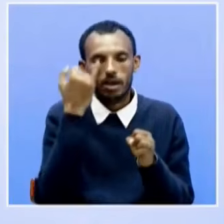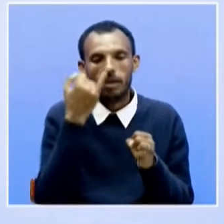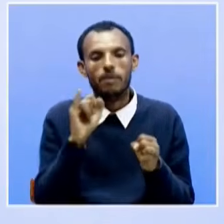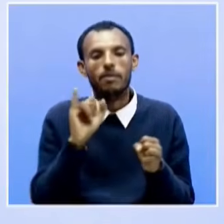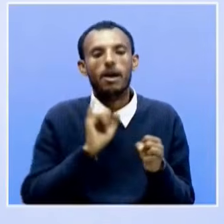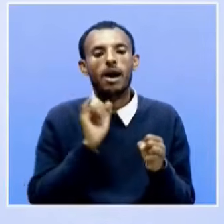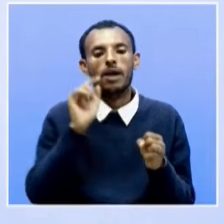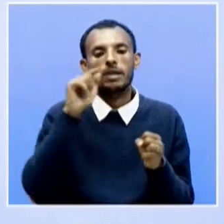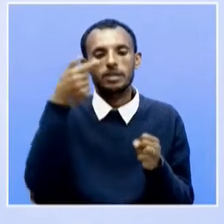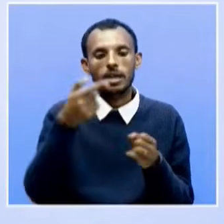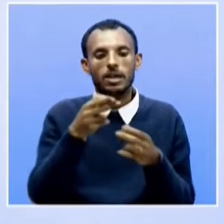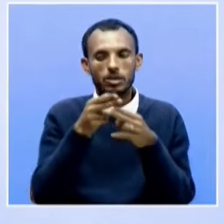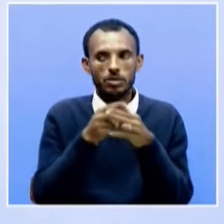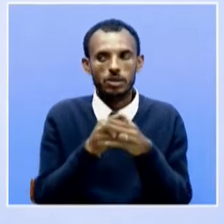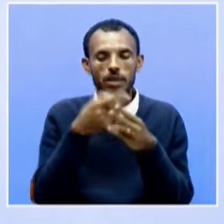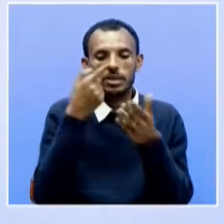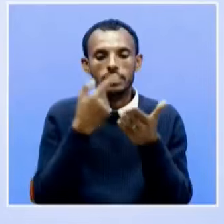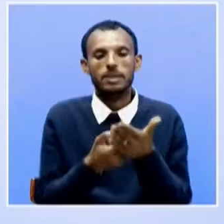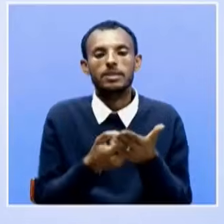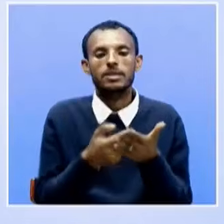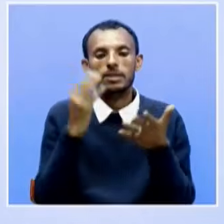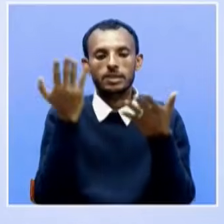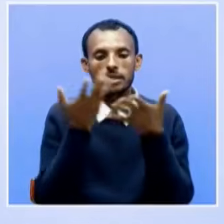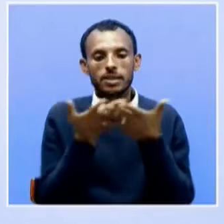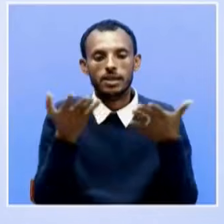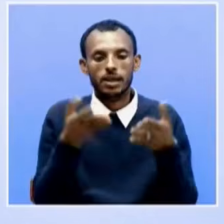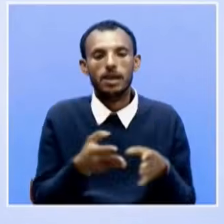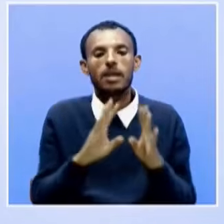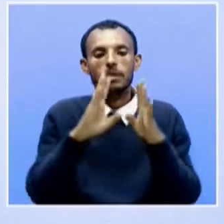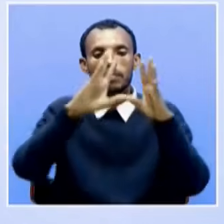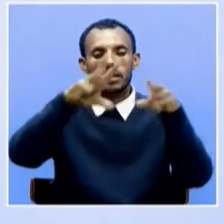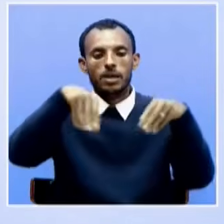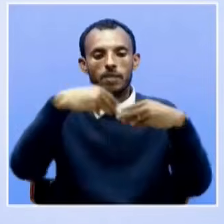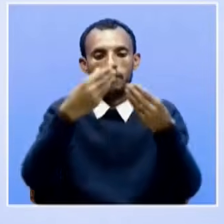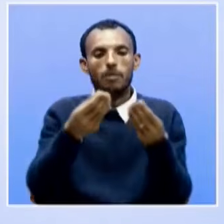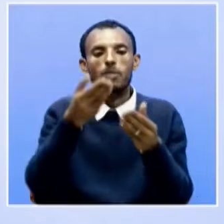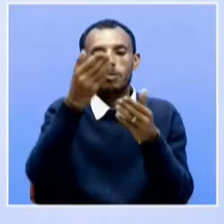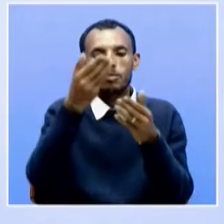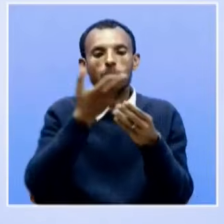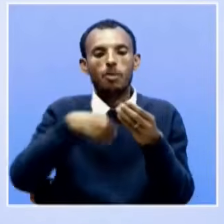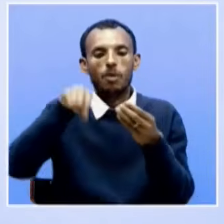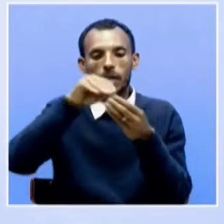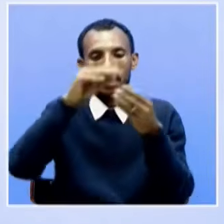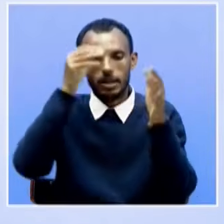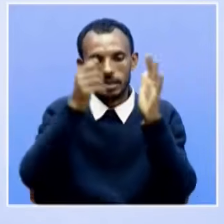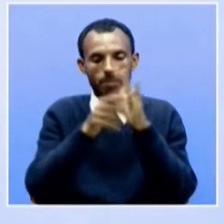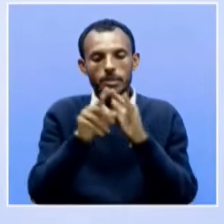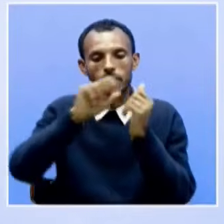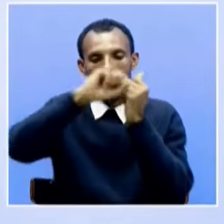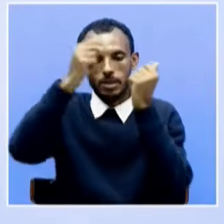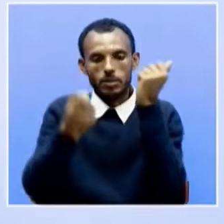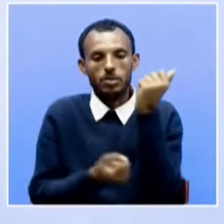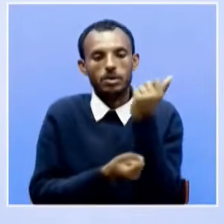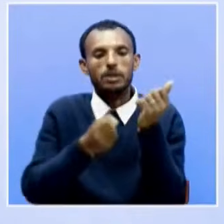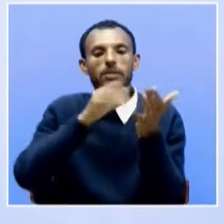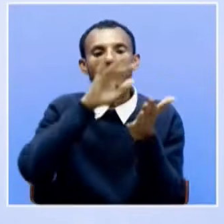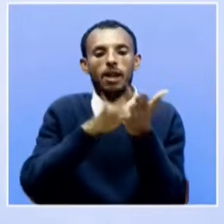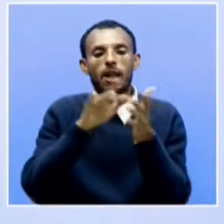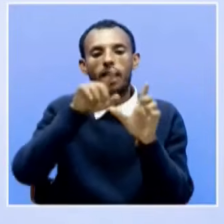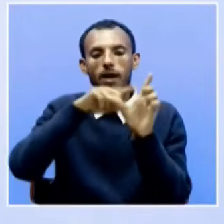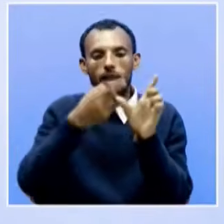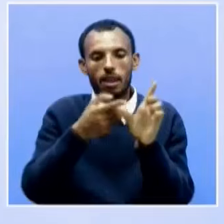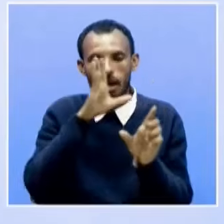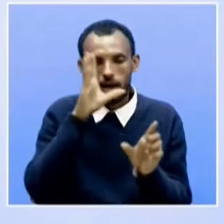say shortly this much, let me give you some more examples regarding central angle